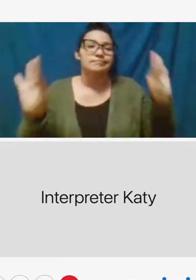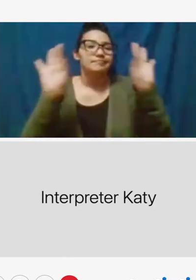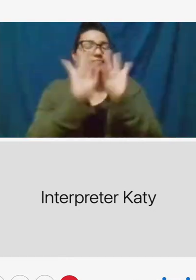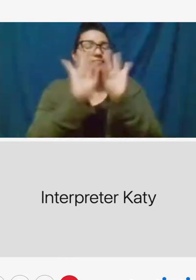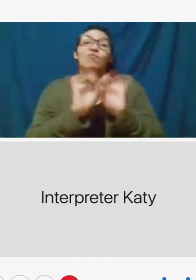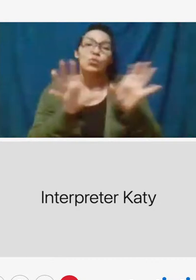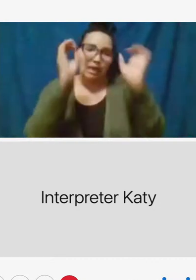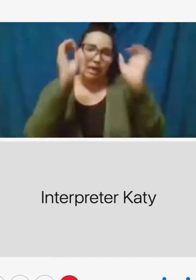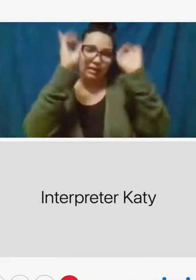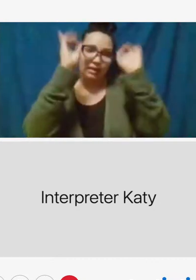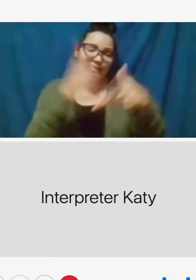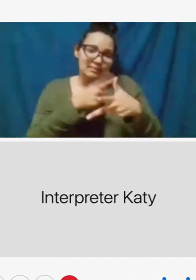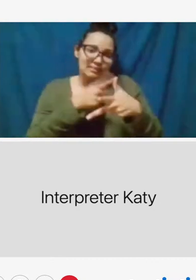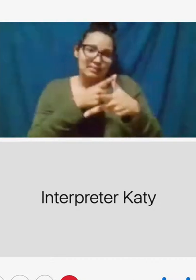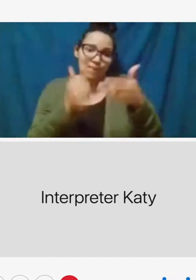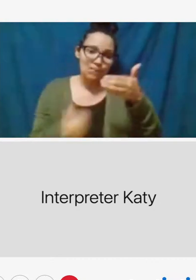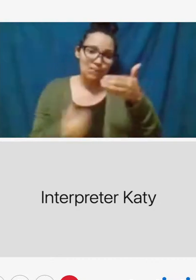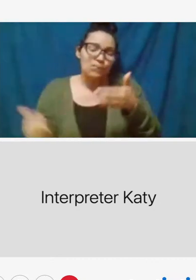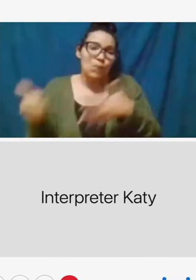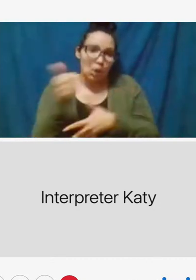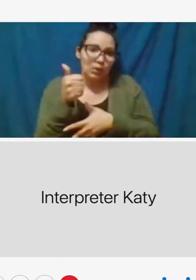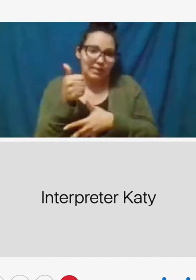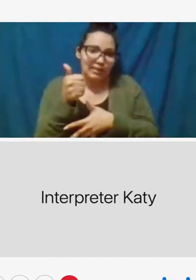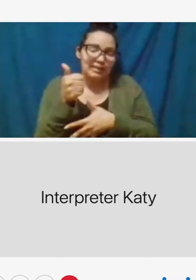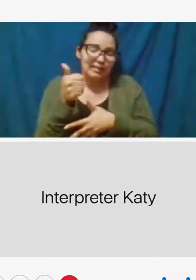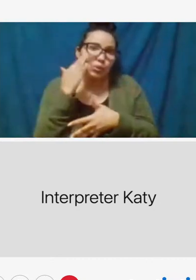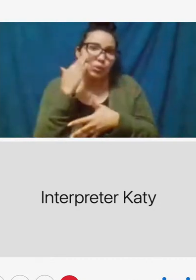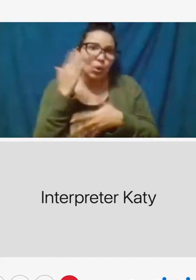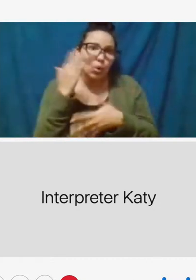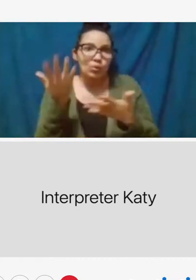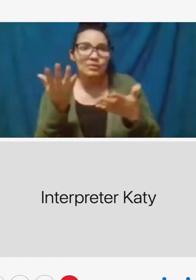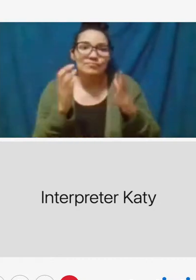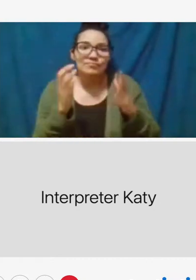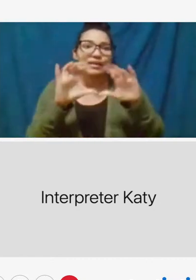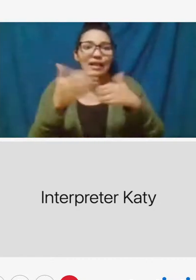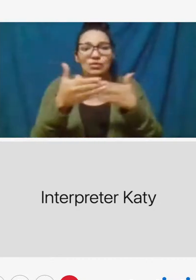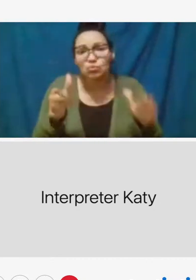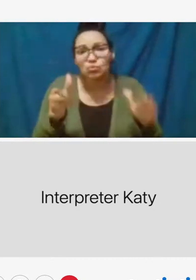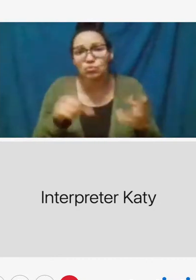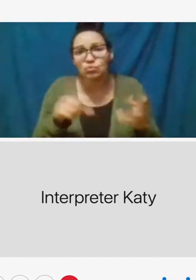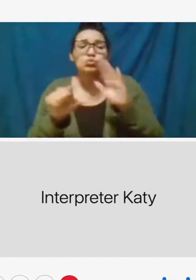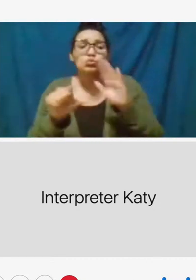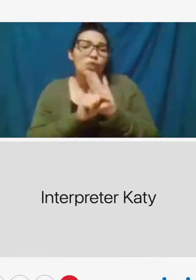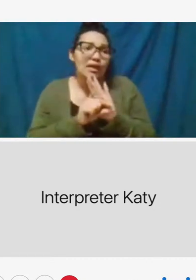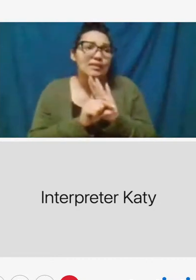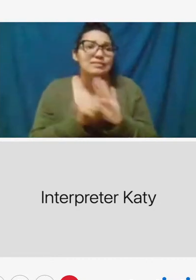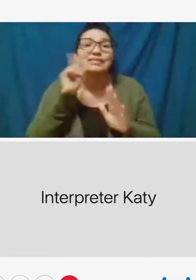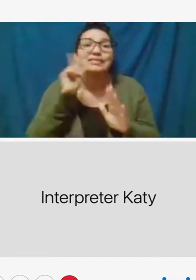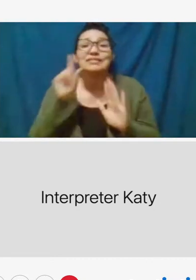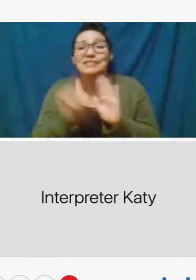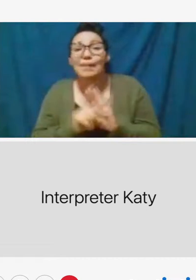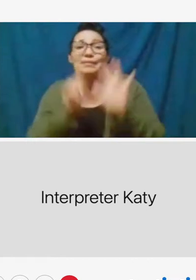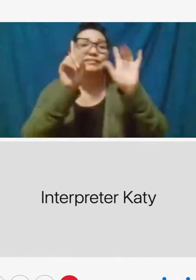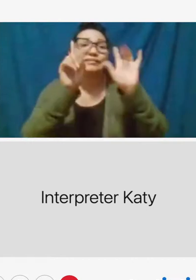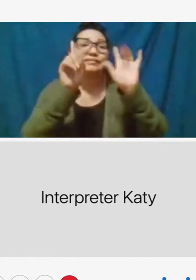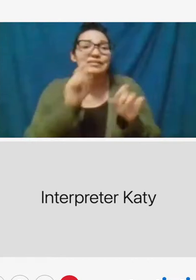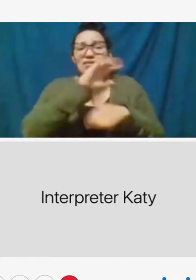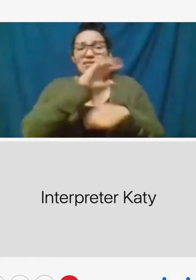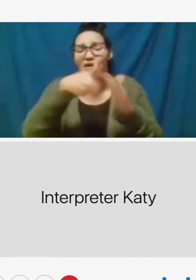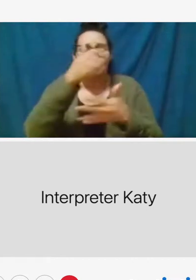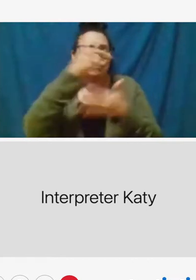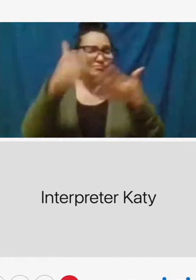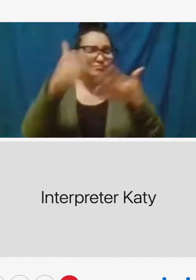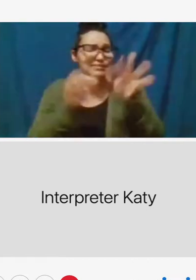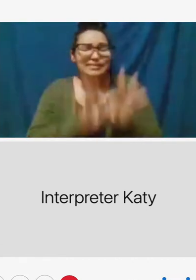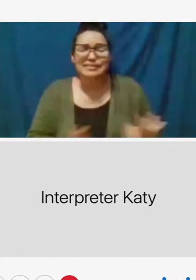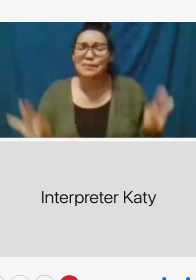the priority where the you know the your your classrooms and your grades and your assignments is are highly important and